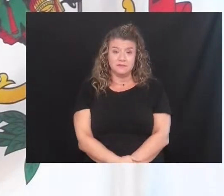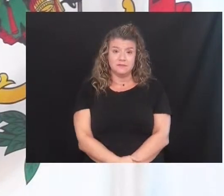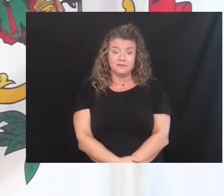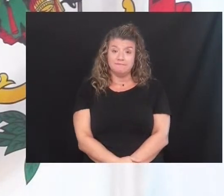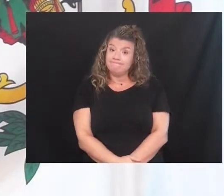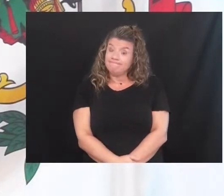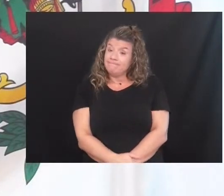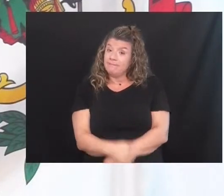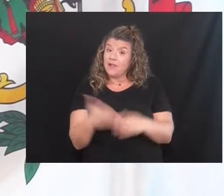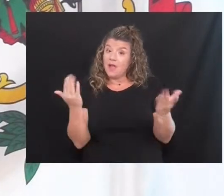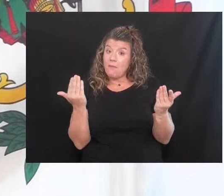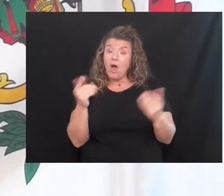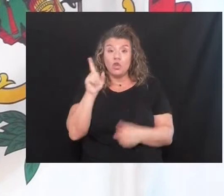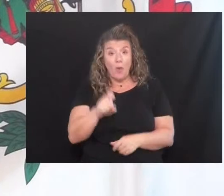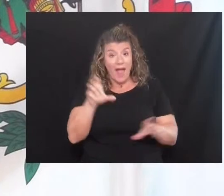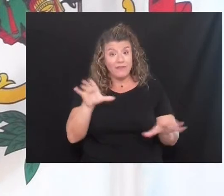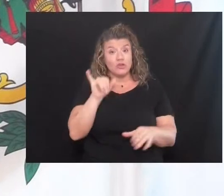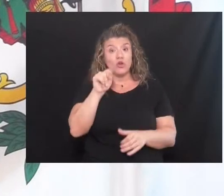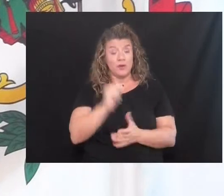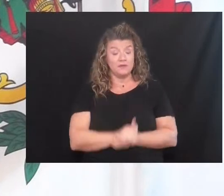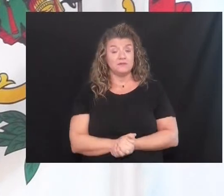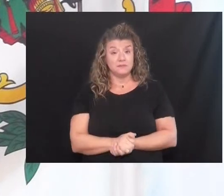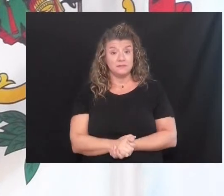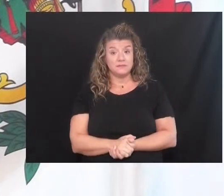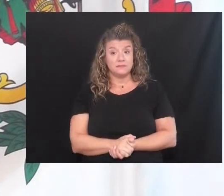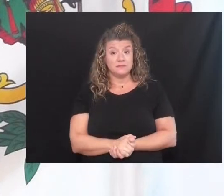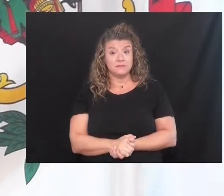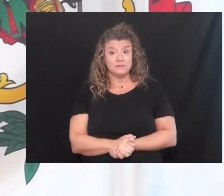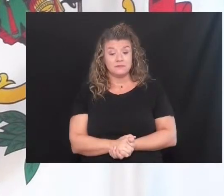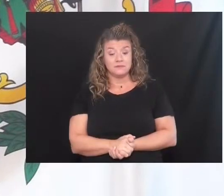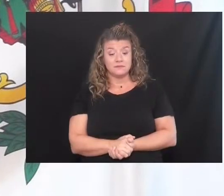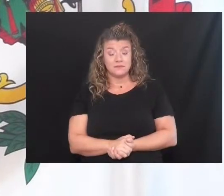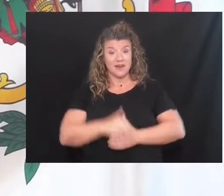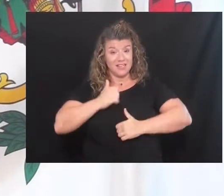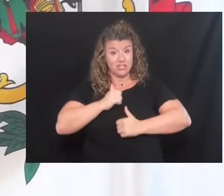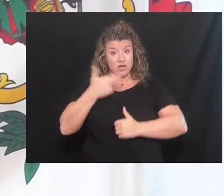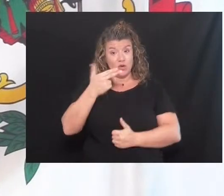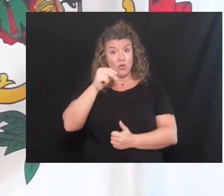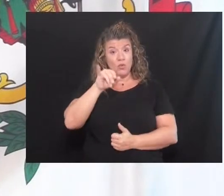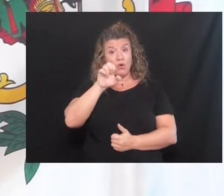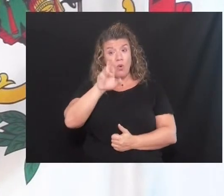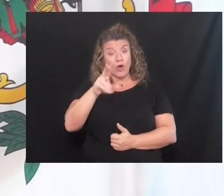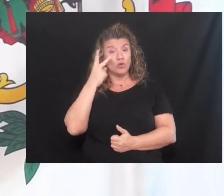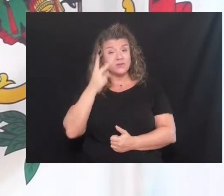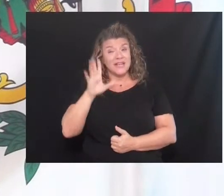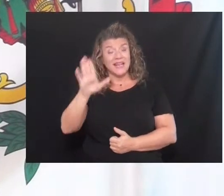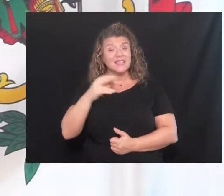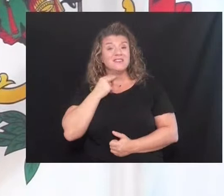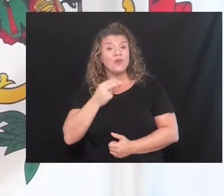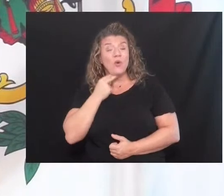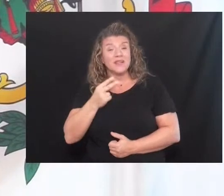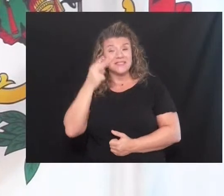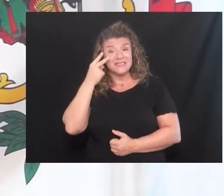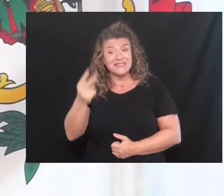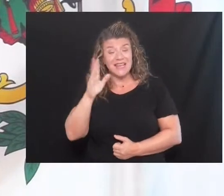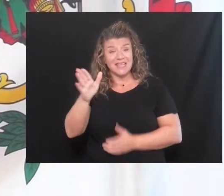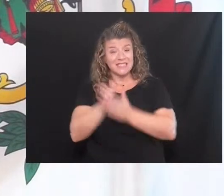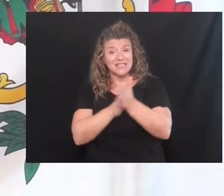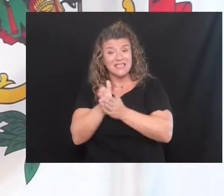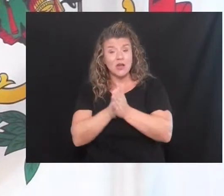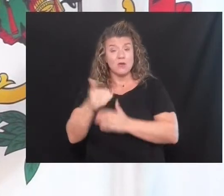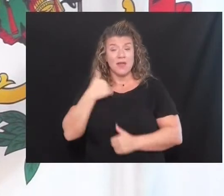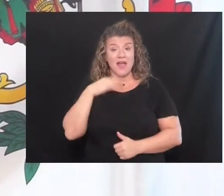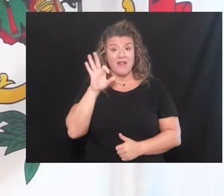Come on, we got to do it. And General Hoyer, can you not see the passion in his voice? We got 9,000 people vaccinated